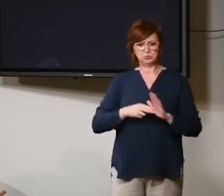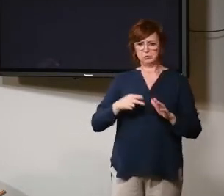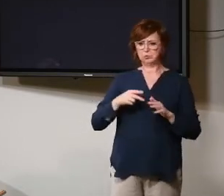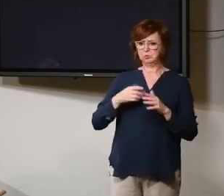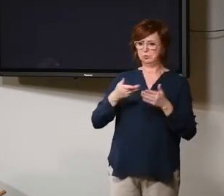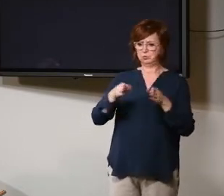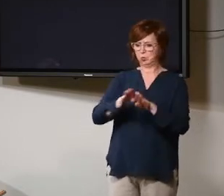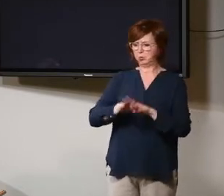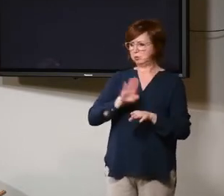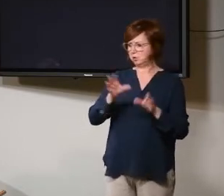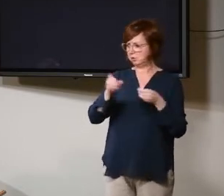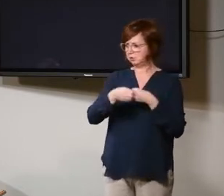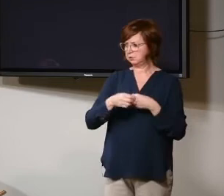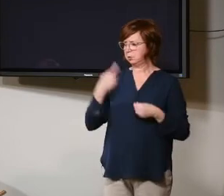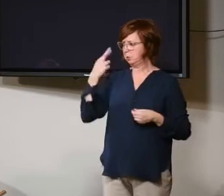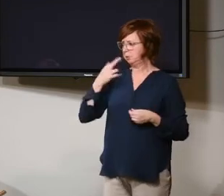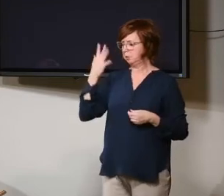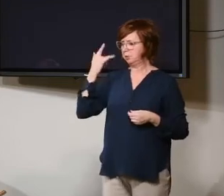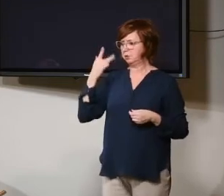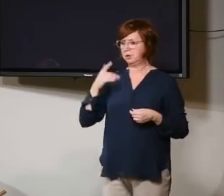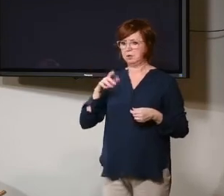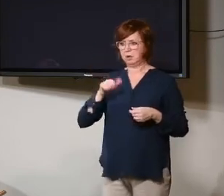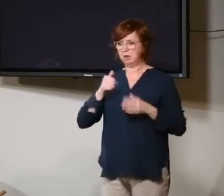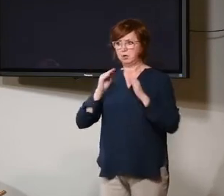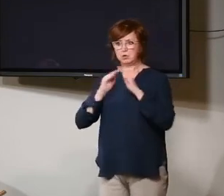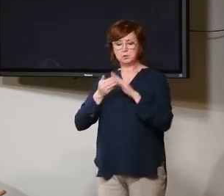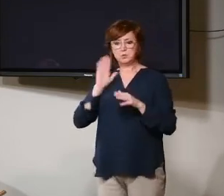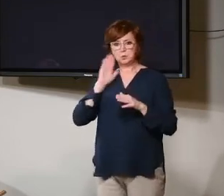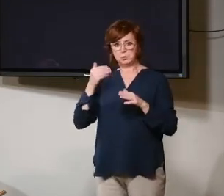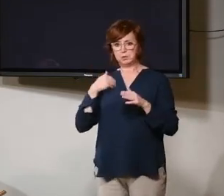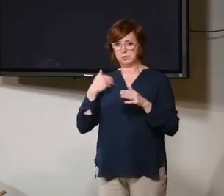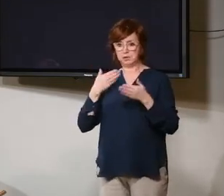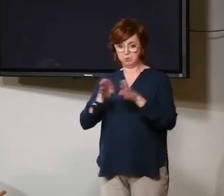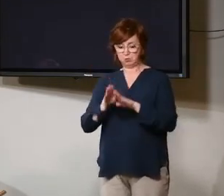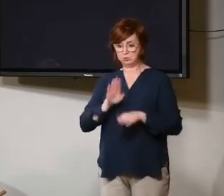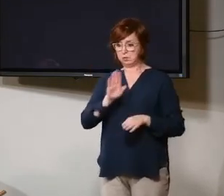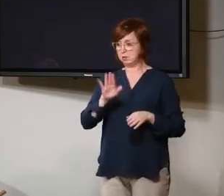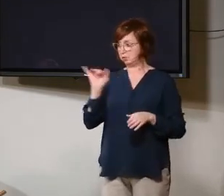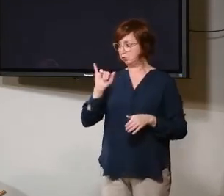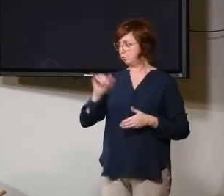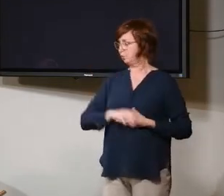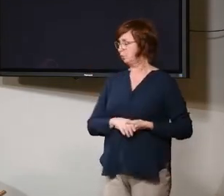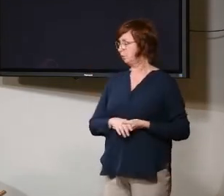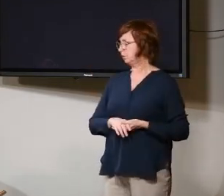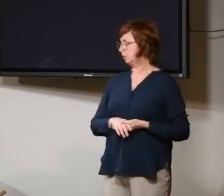this adjustment, and should other communities expect similar temporary closures?